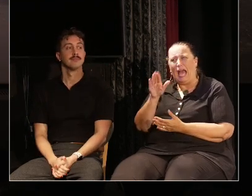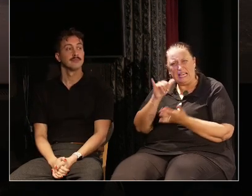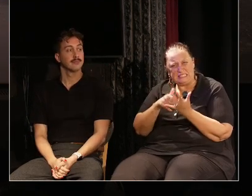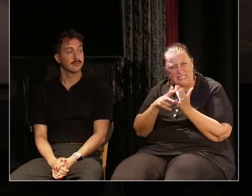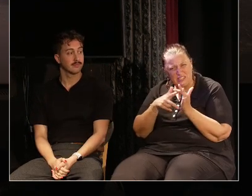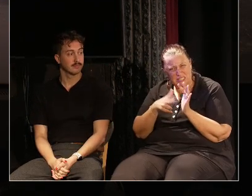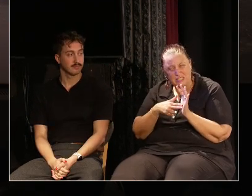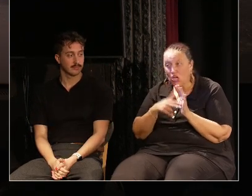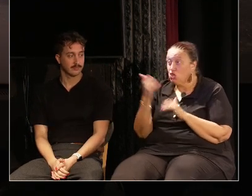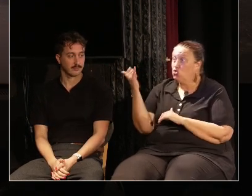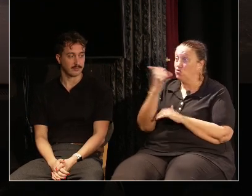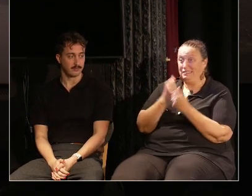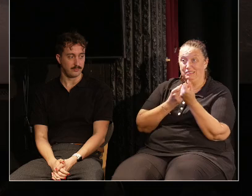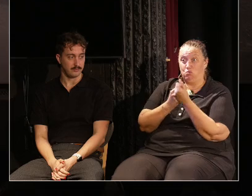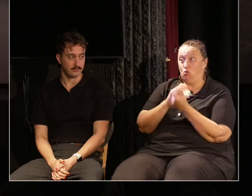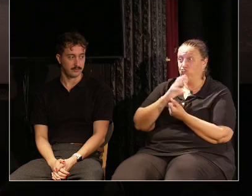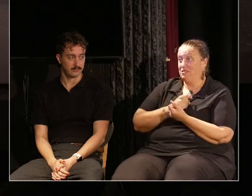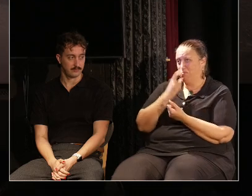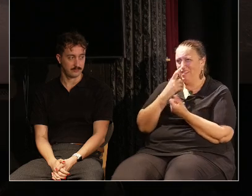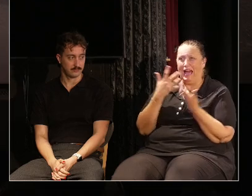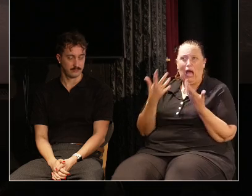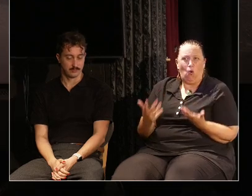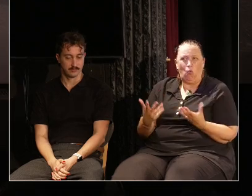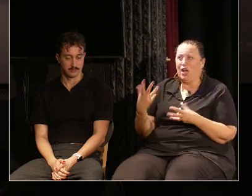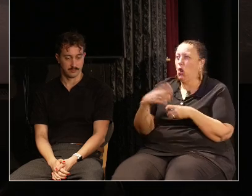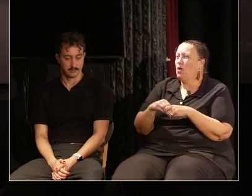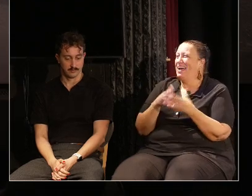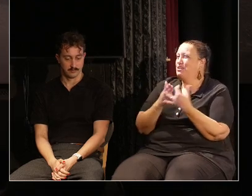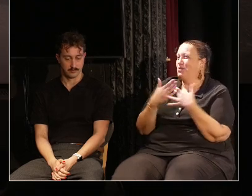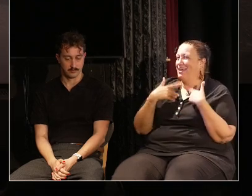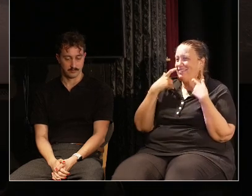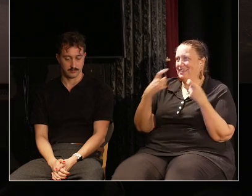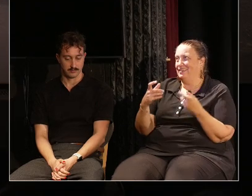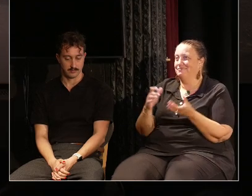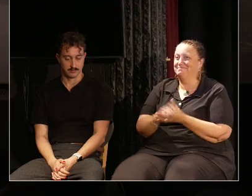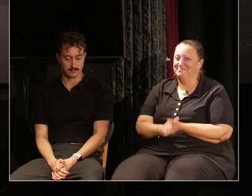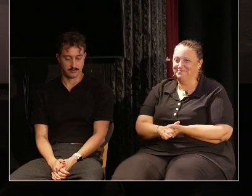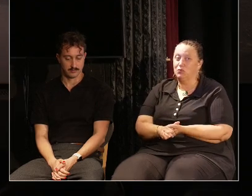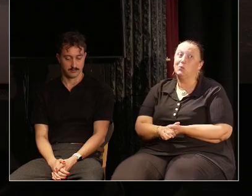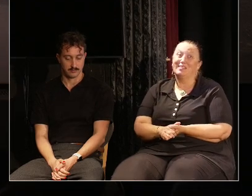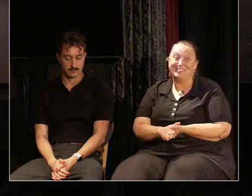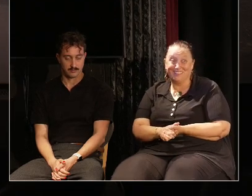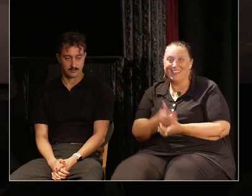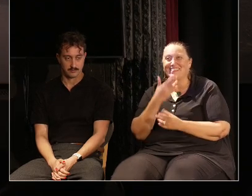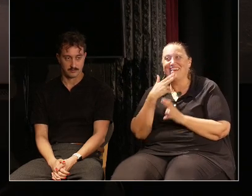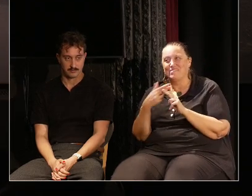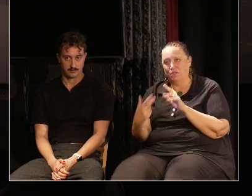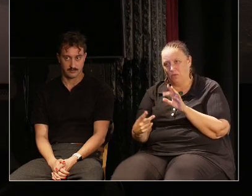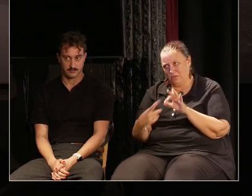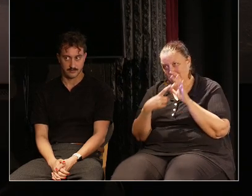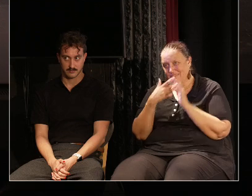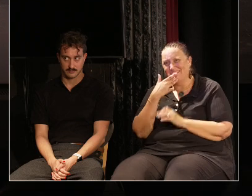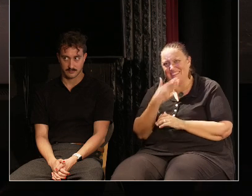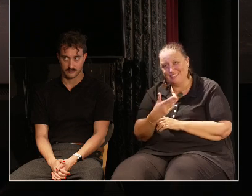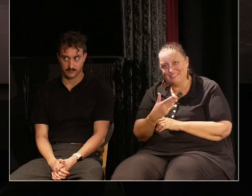Stephen, what will the Greens do to support trans people, including access to healthcare? Thank you for the question, first of all. I